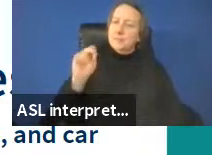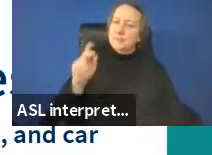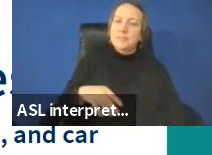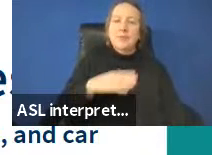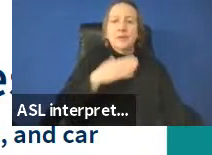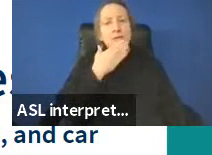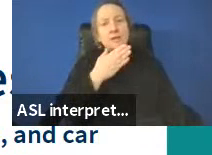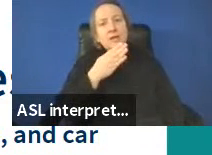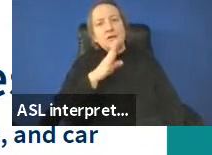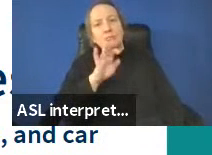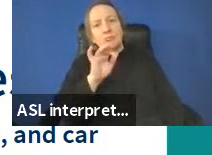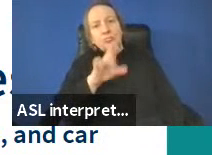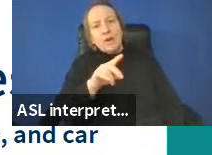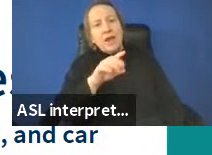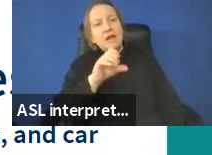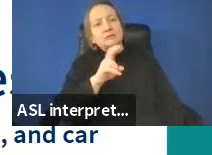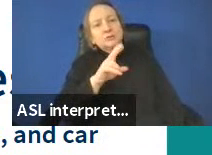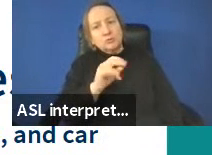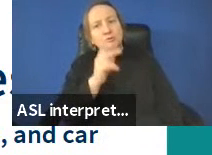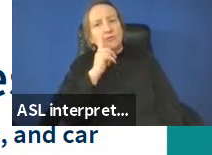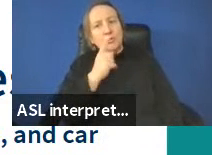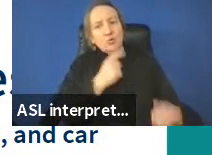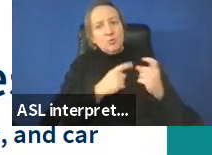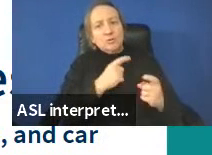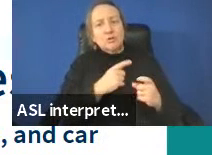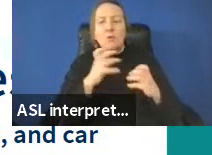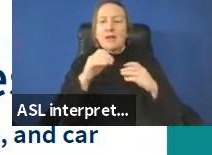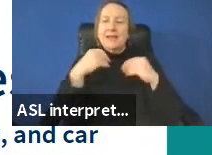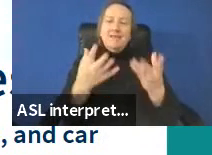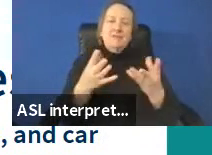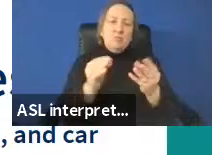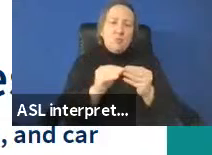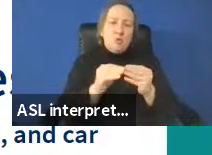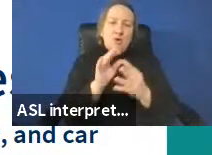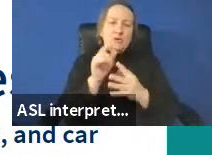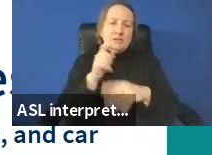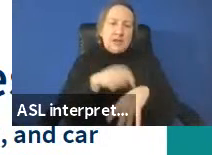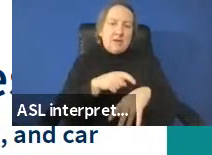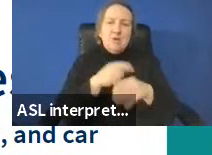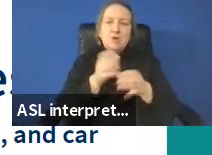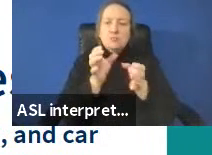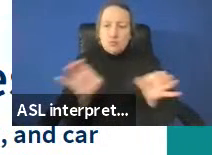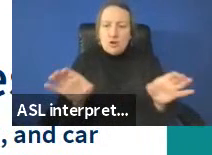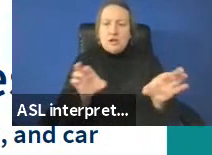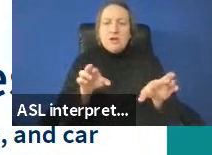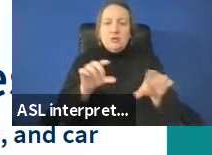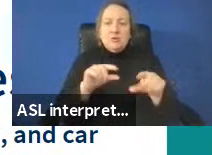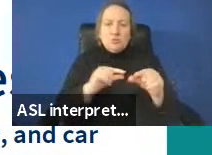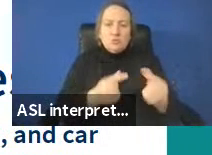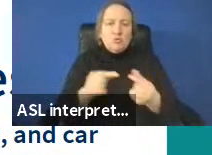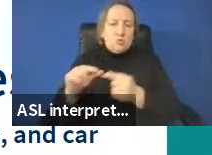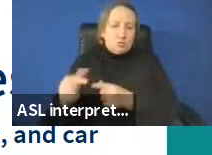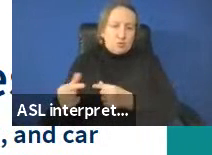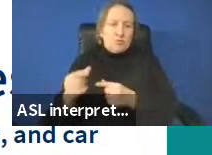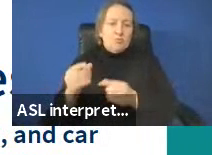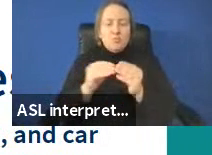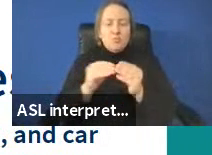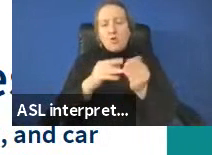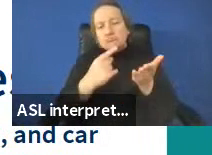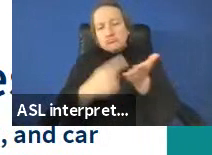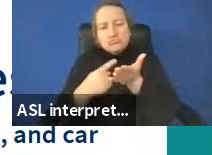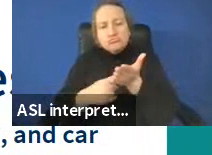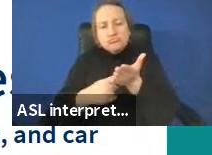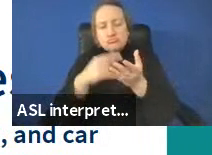Brad and Susan, for those questions. We want to give you some more time in breakout groups to have a little more to dive in and ask